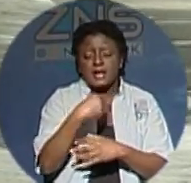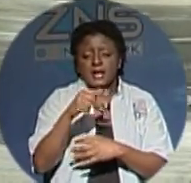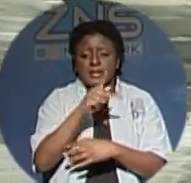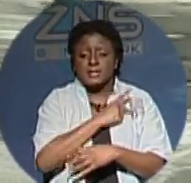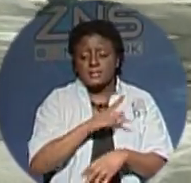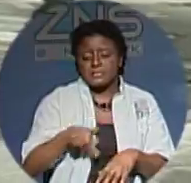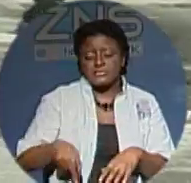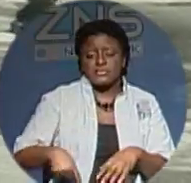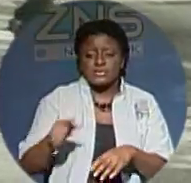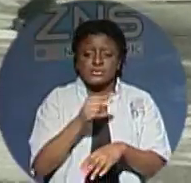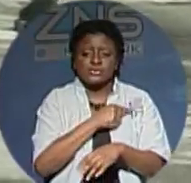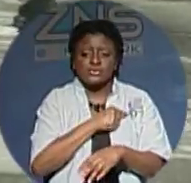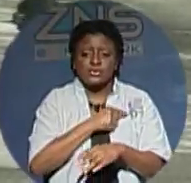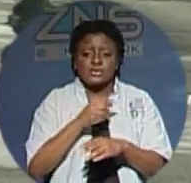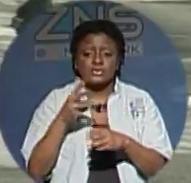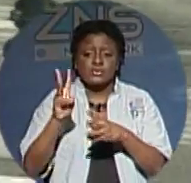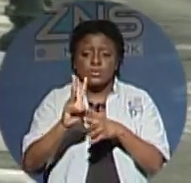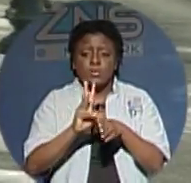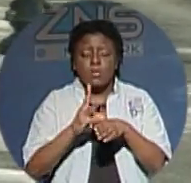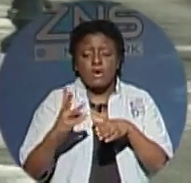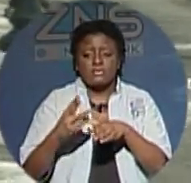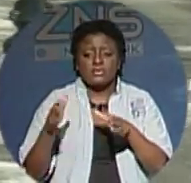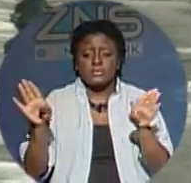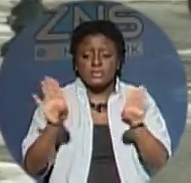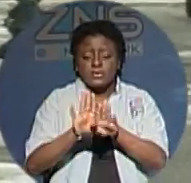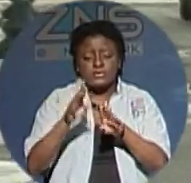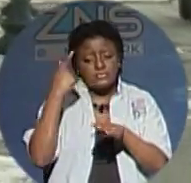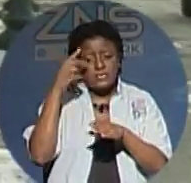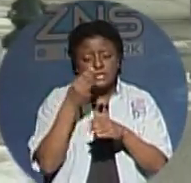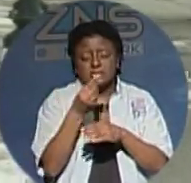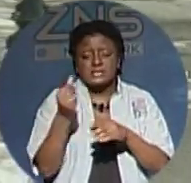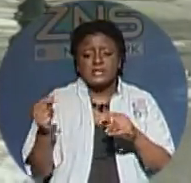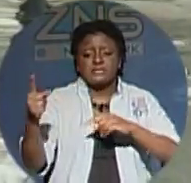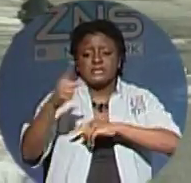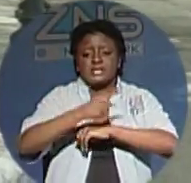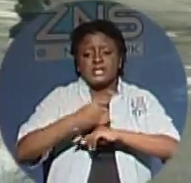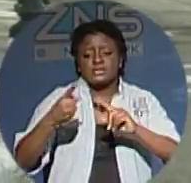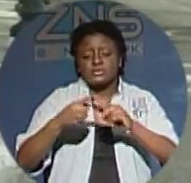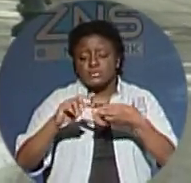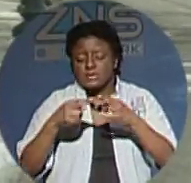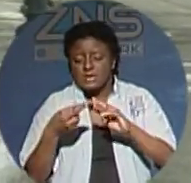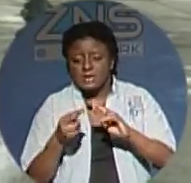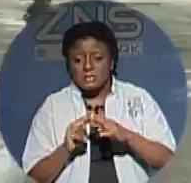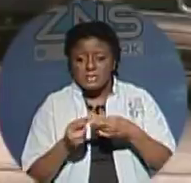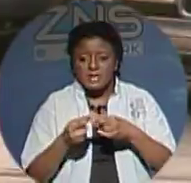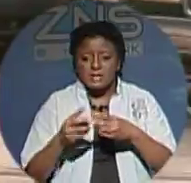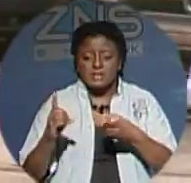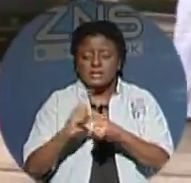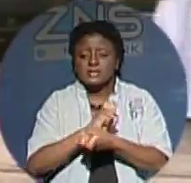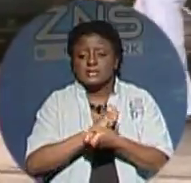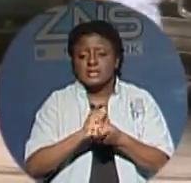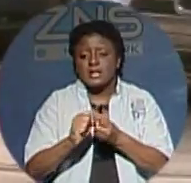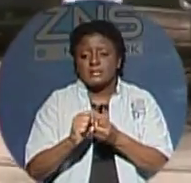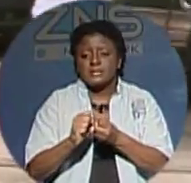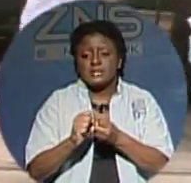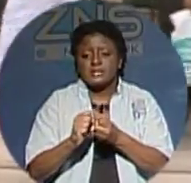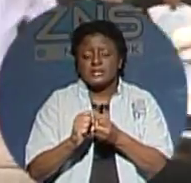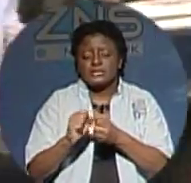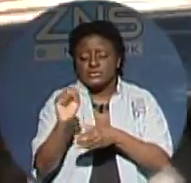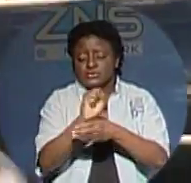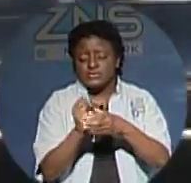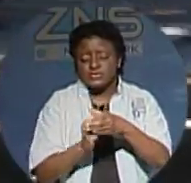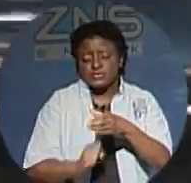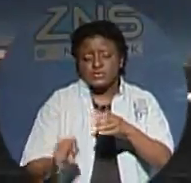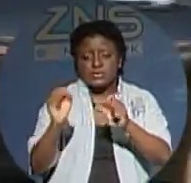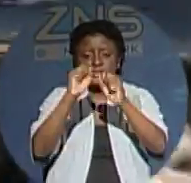7 days to repair a collapsed sewer system. According to Prime Minister Ingram, paving along several streets will